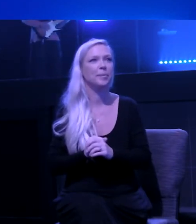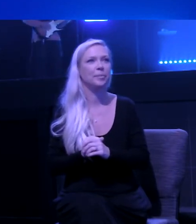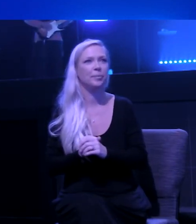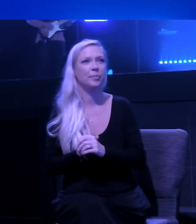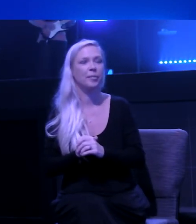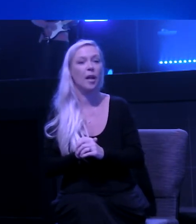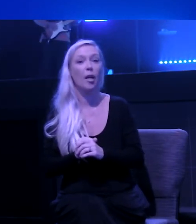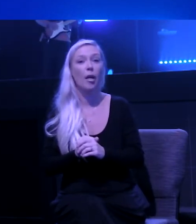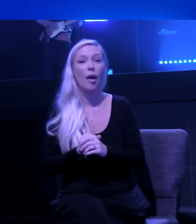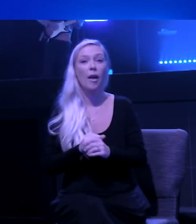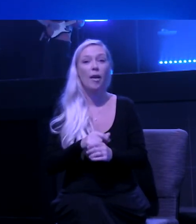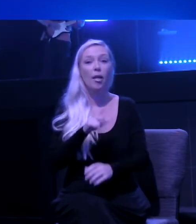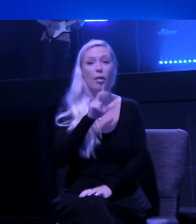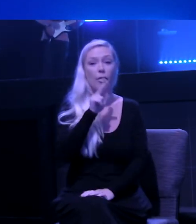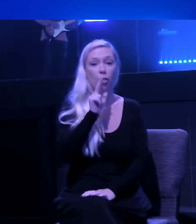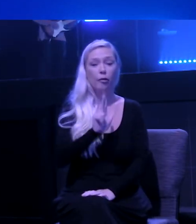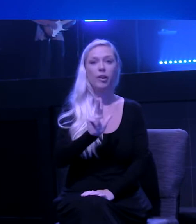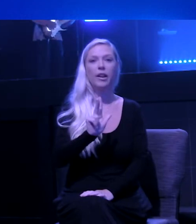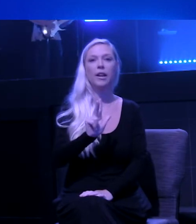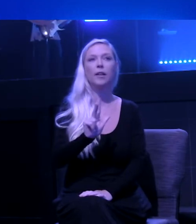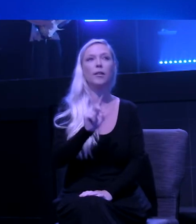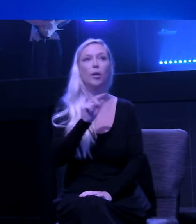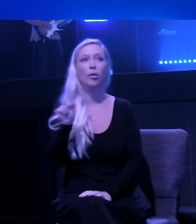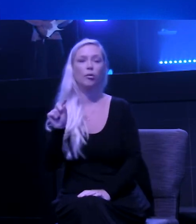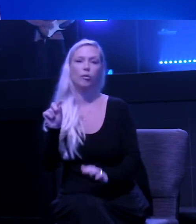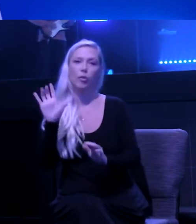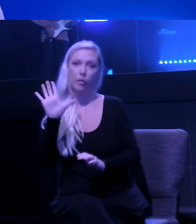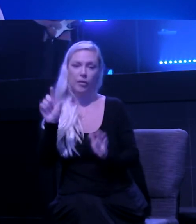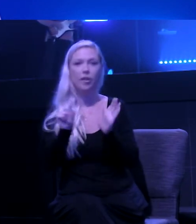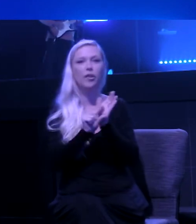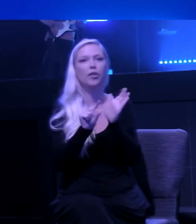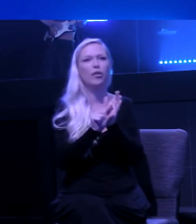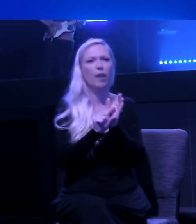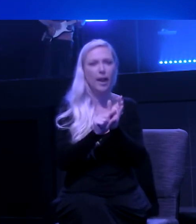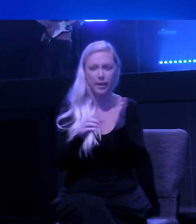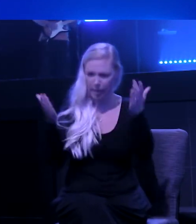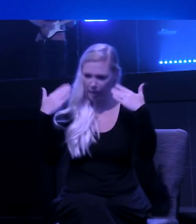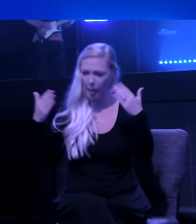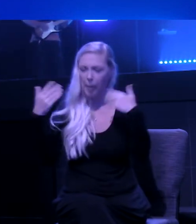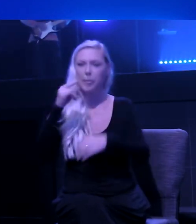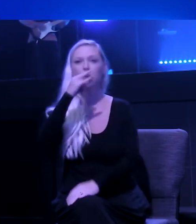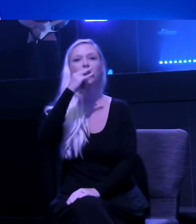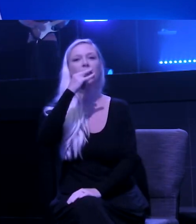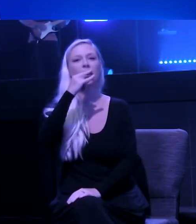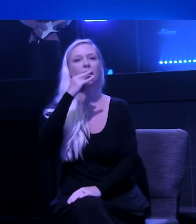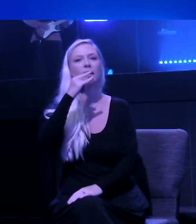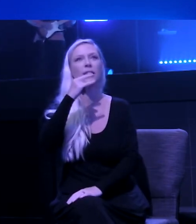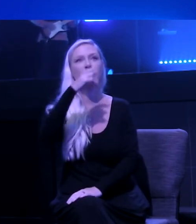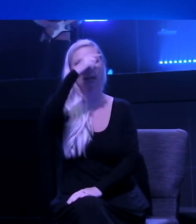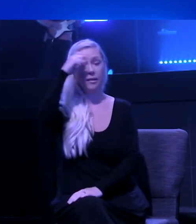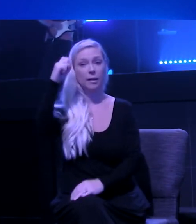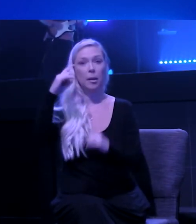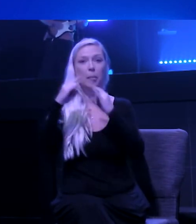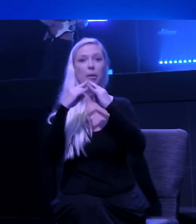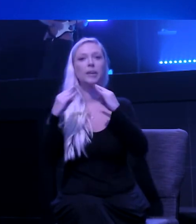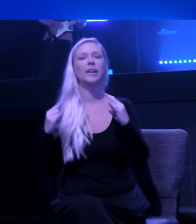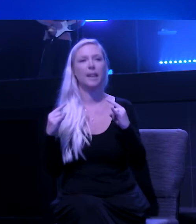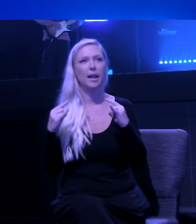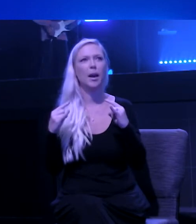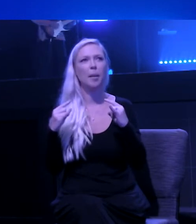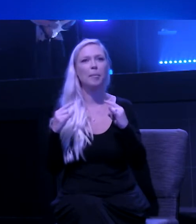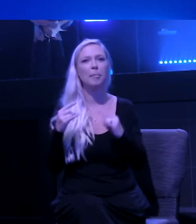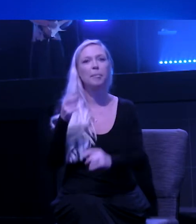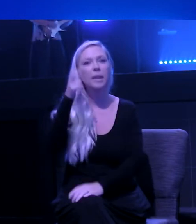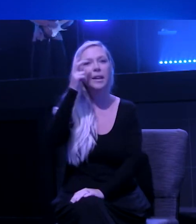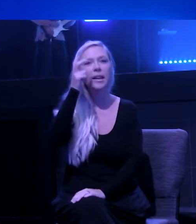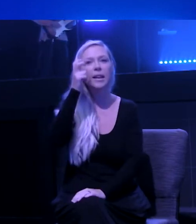age 3 through 5th grade. Let's get them here, guys. Let's fill this room with elementary school students so that they hear the good news